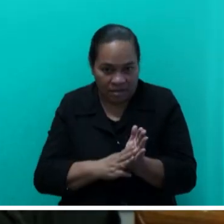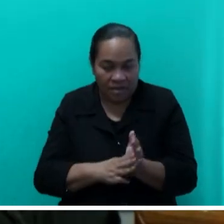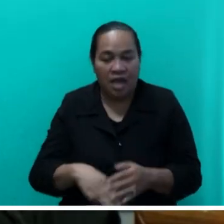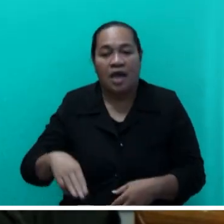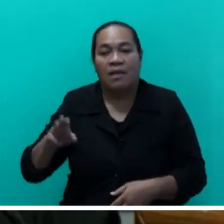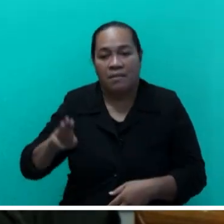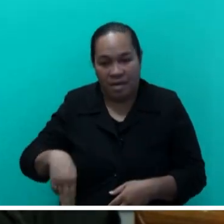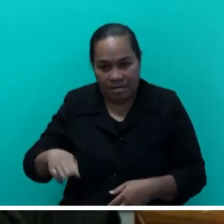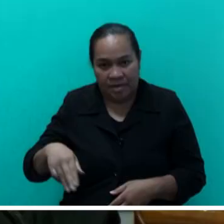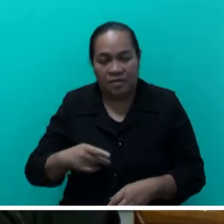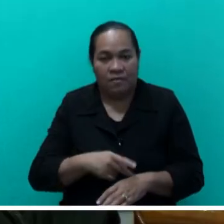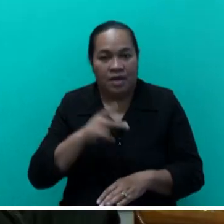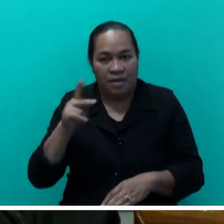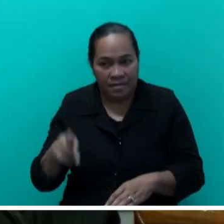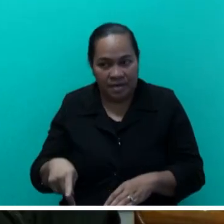of Parliament,